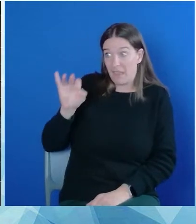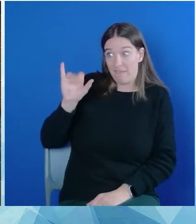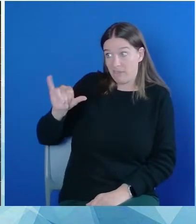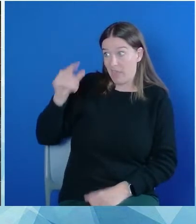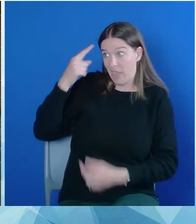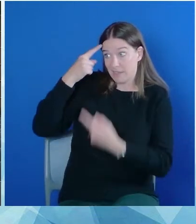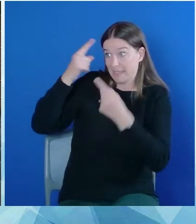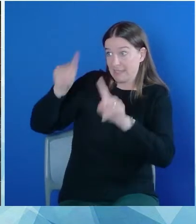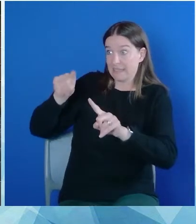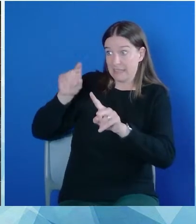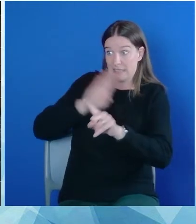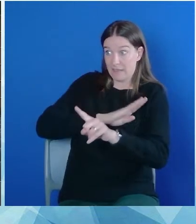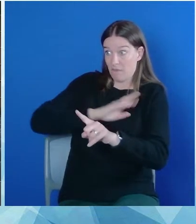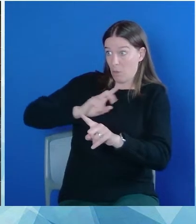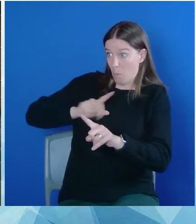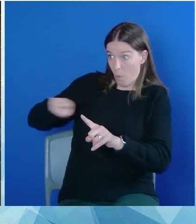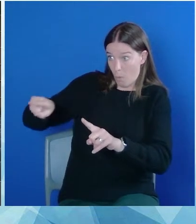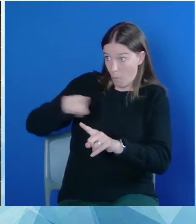that. Yes.